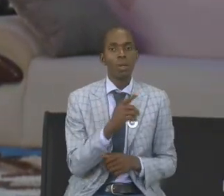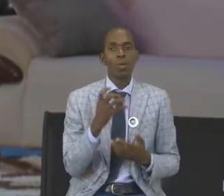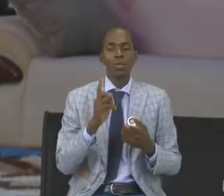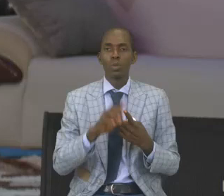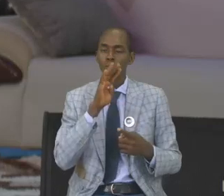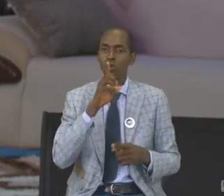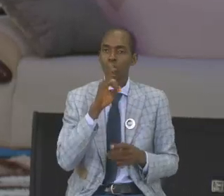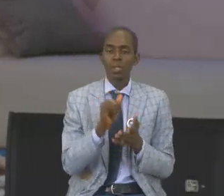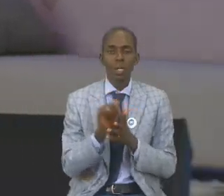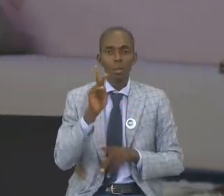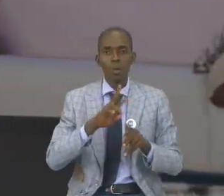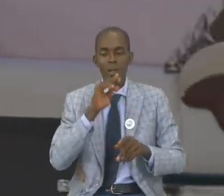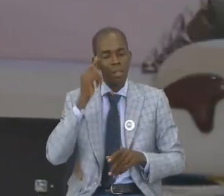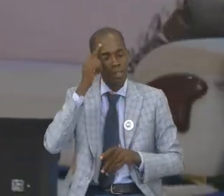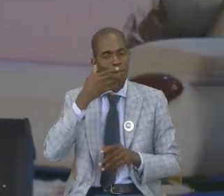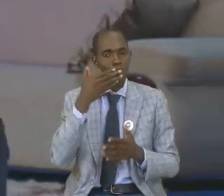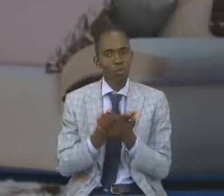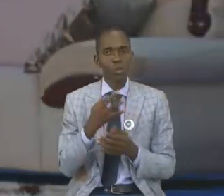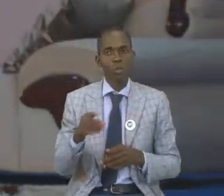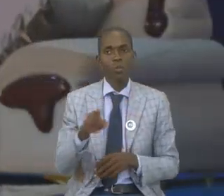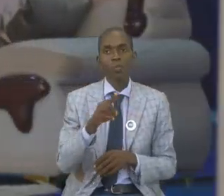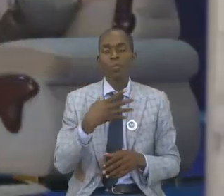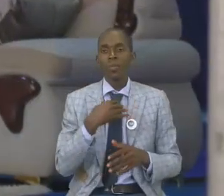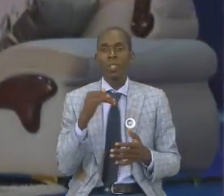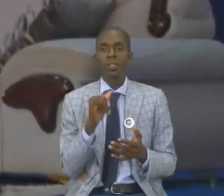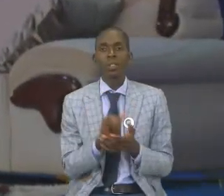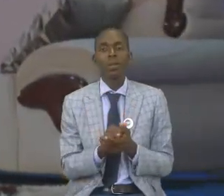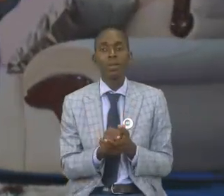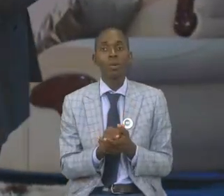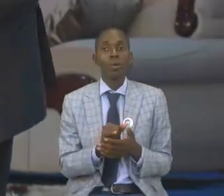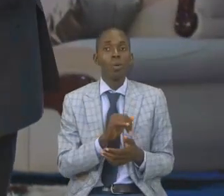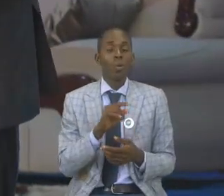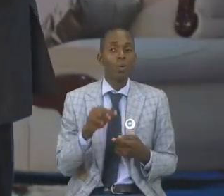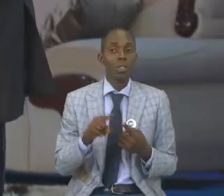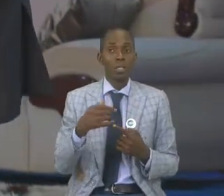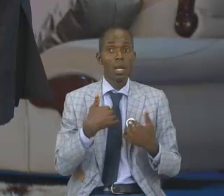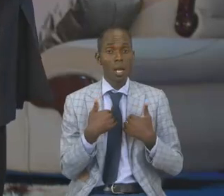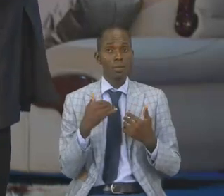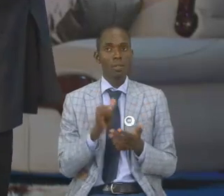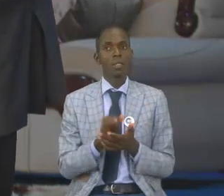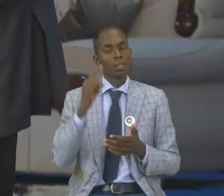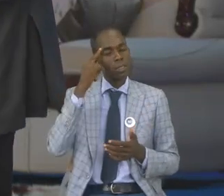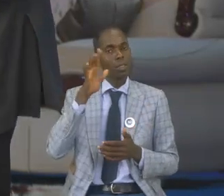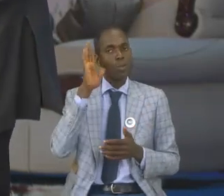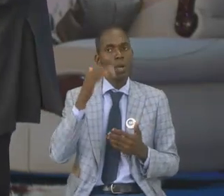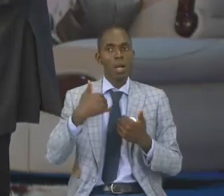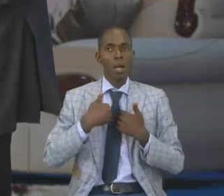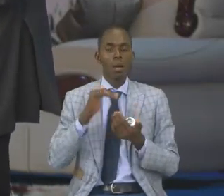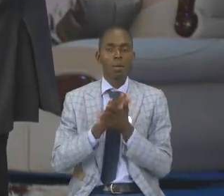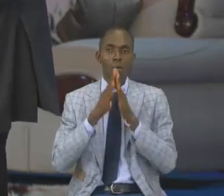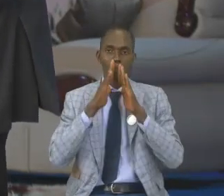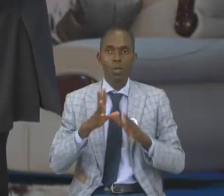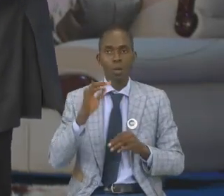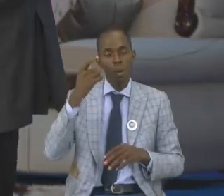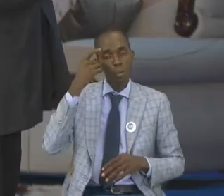thinking well of them. They say it's when they live like that, when they have that, that they have peace of mind, and eventually they